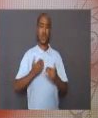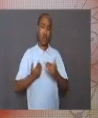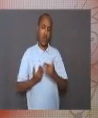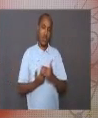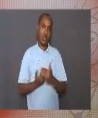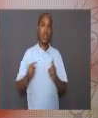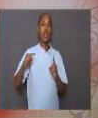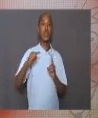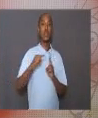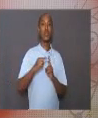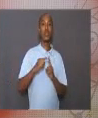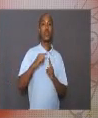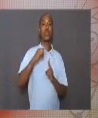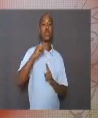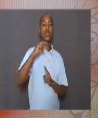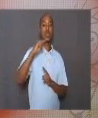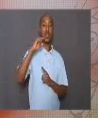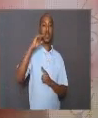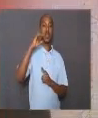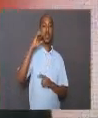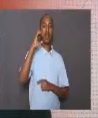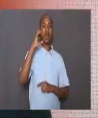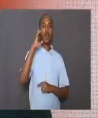closest to the carbonyl group.